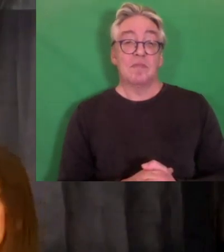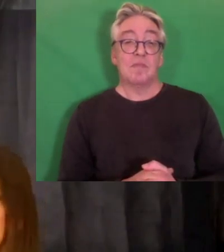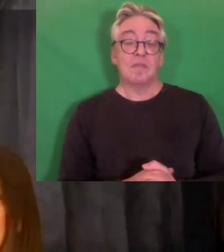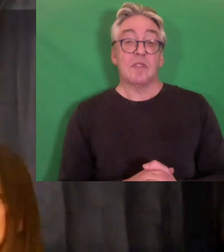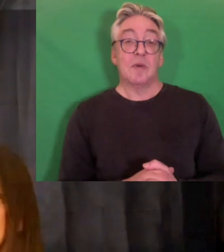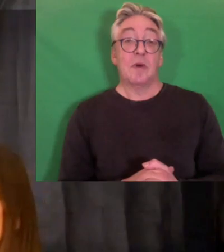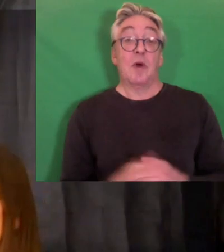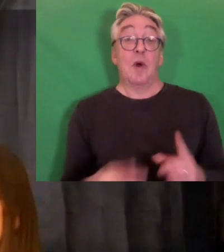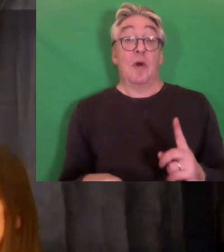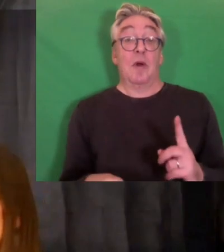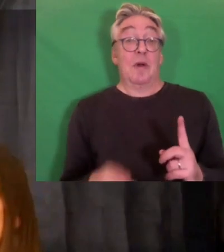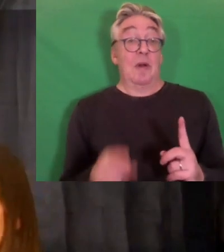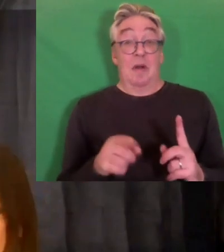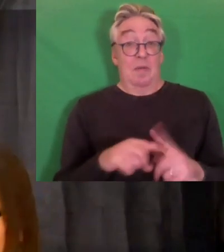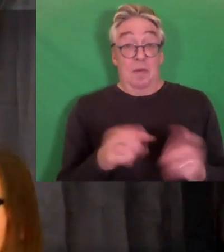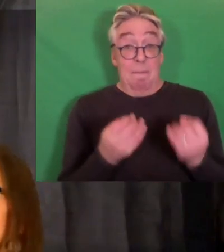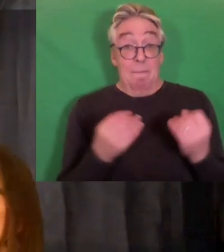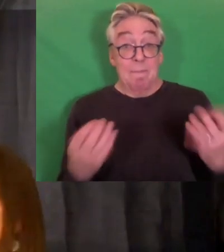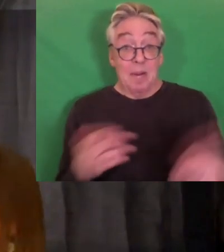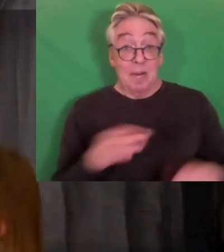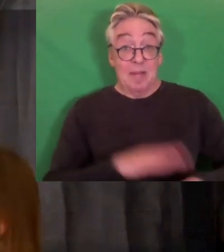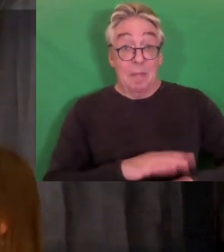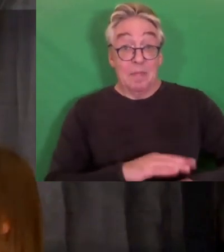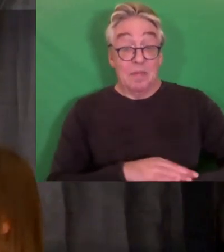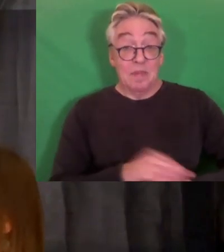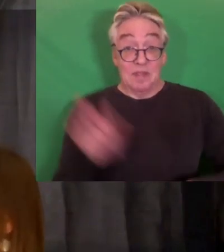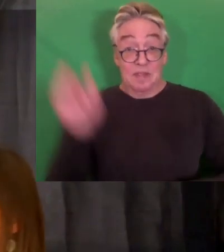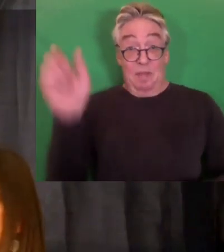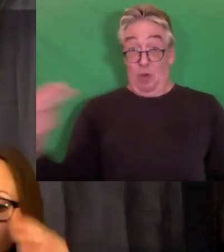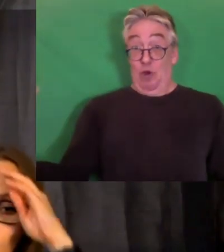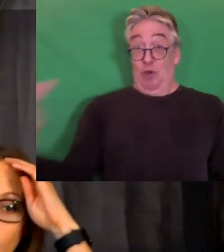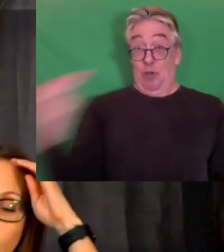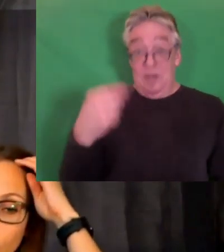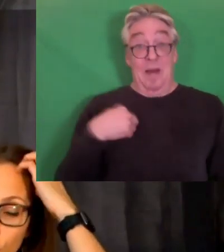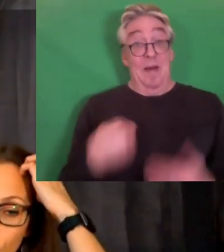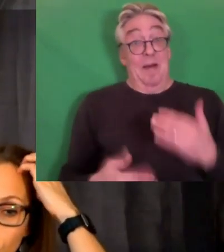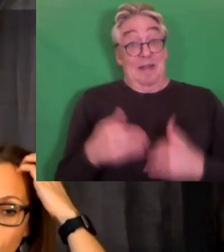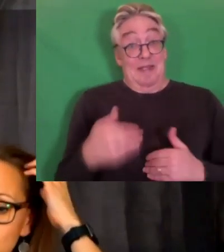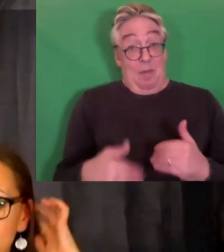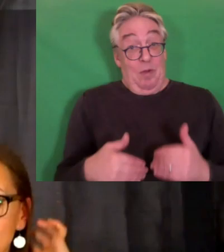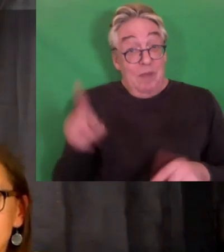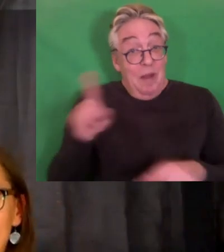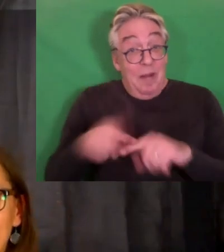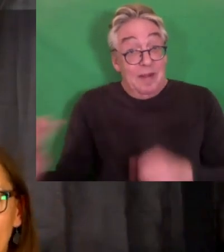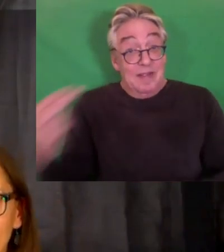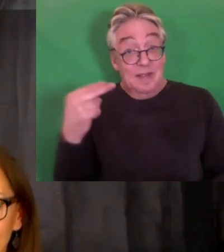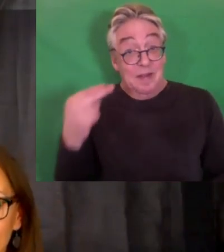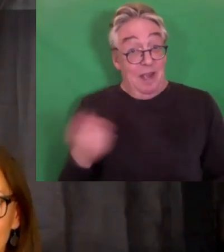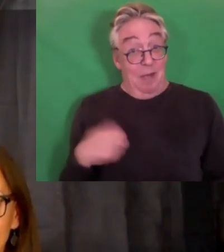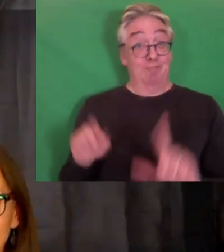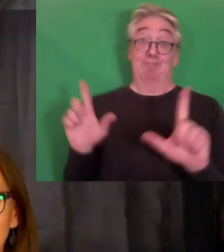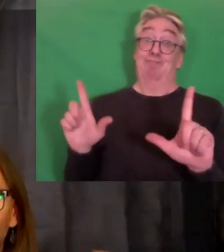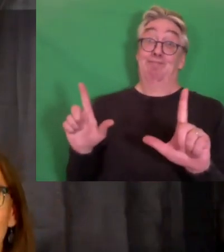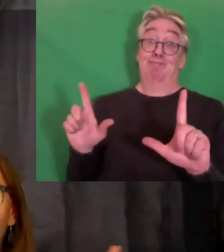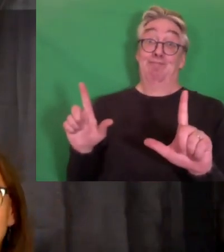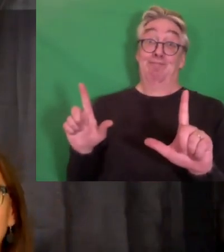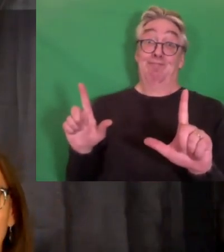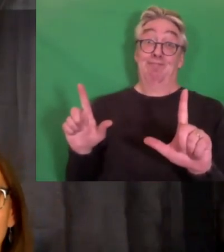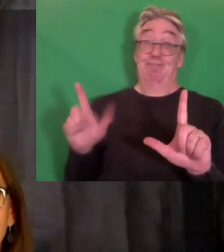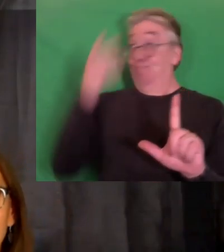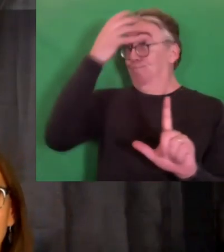Yeah. Because they don't see you, they just hear you in the yeah. best. Yeah, place. And for most games, you just have like your